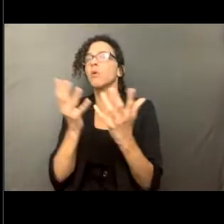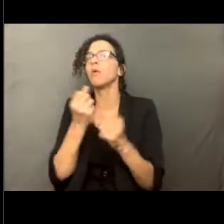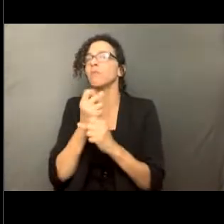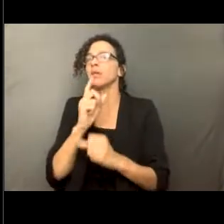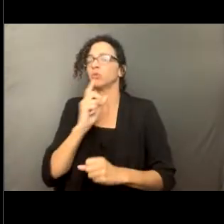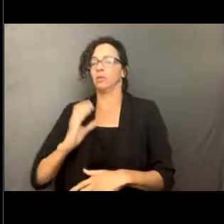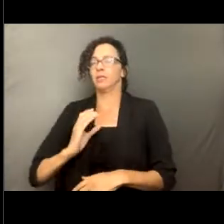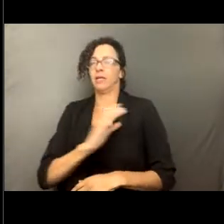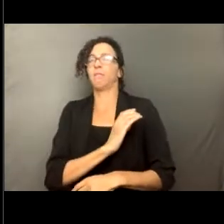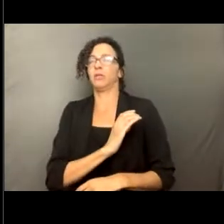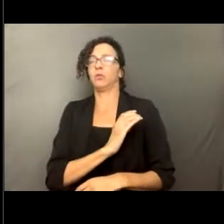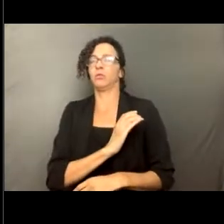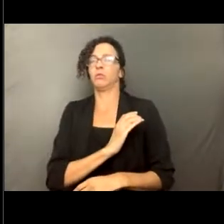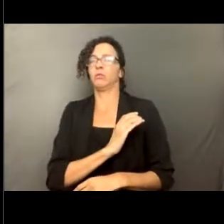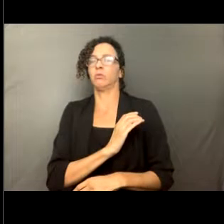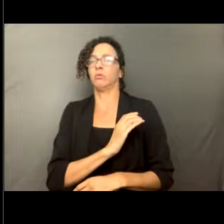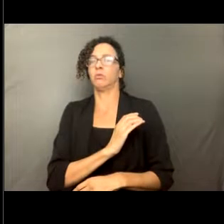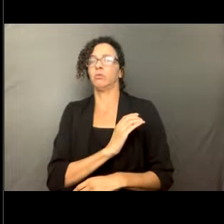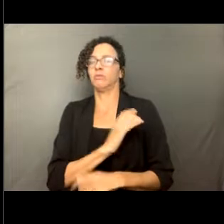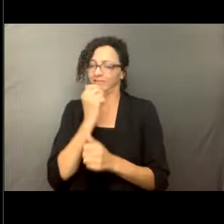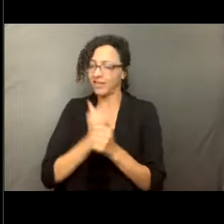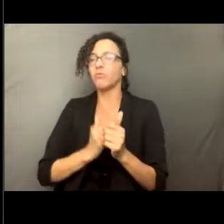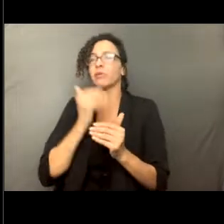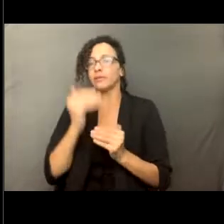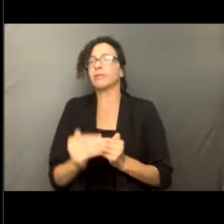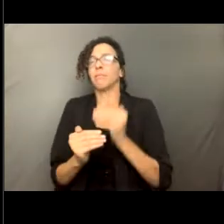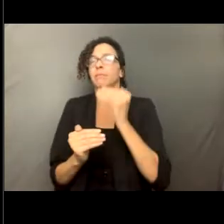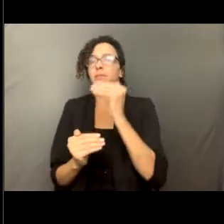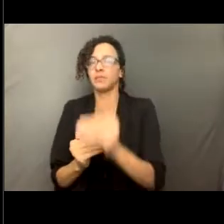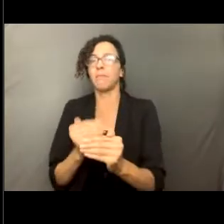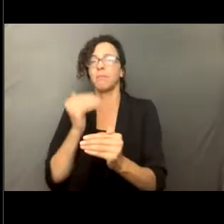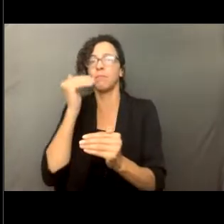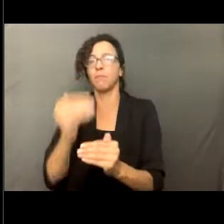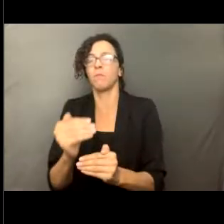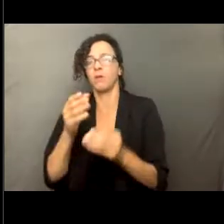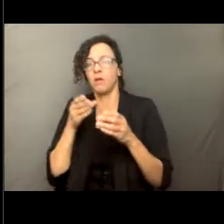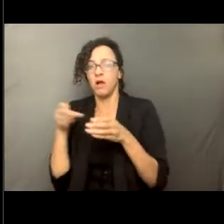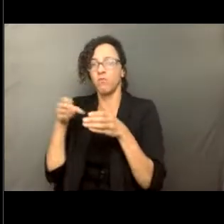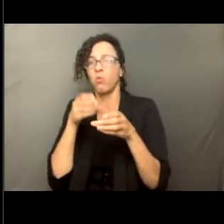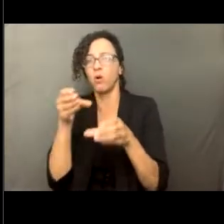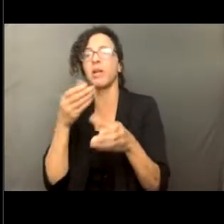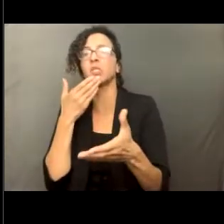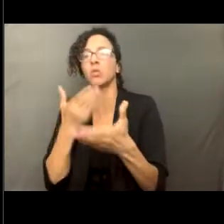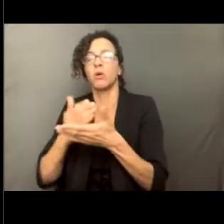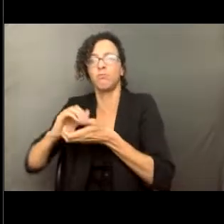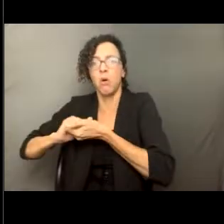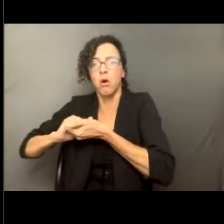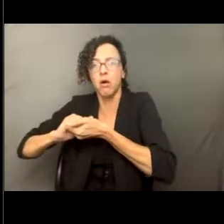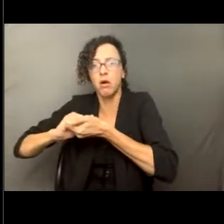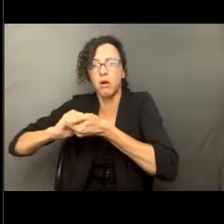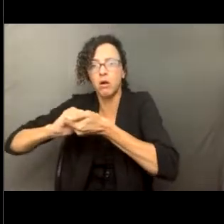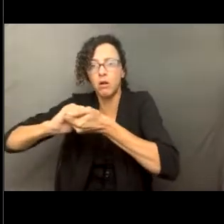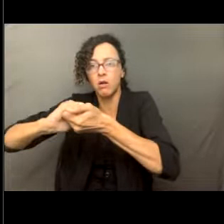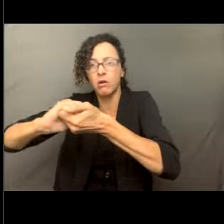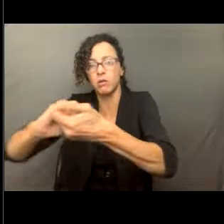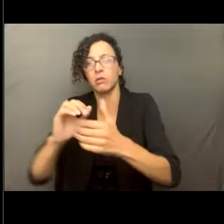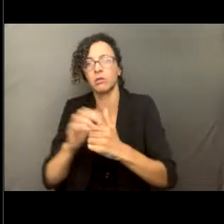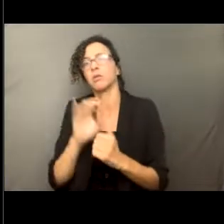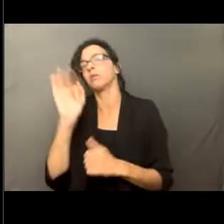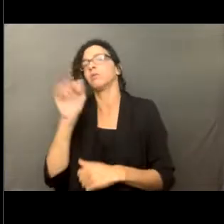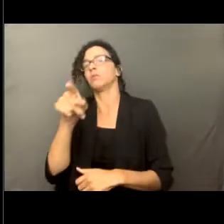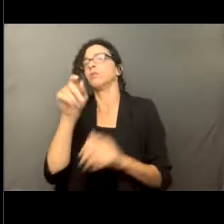commission at every step of the way is a good partner, as I'm sure you want to be. So if you could let us know